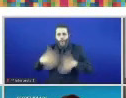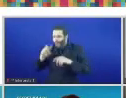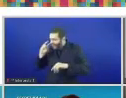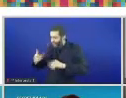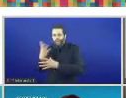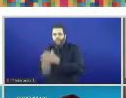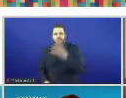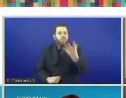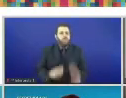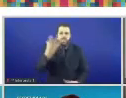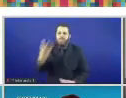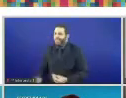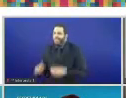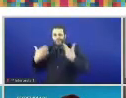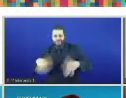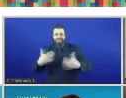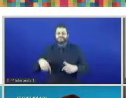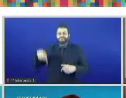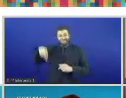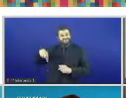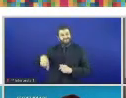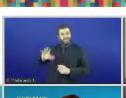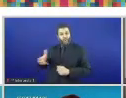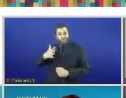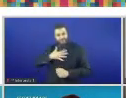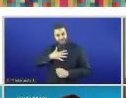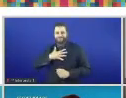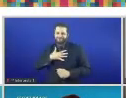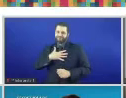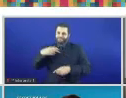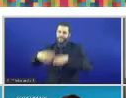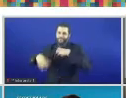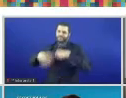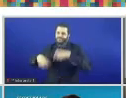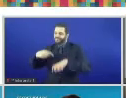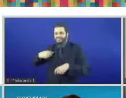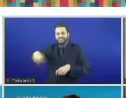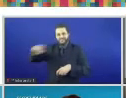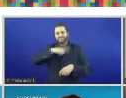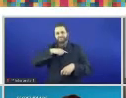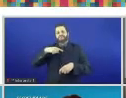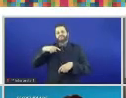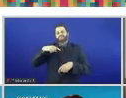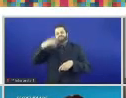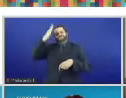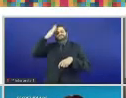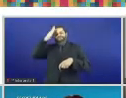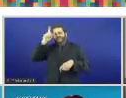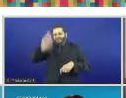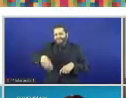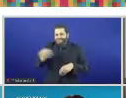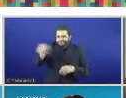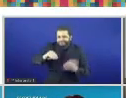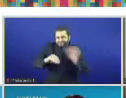be. And another thing that I would really shortly like to point is the fact that I am here today because many